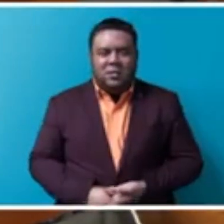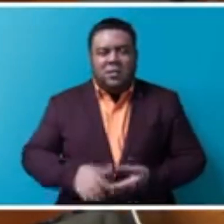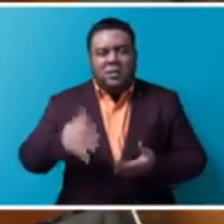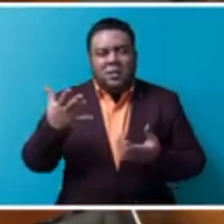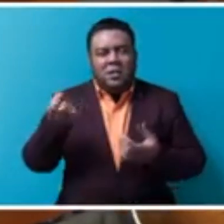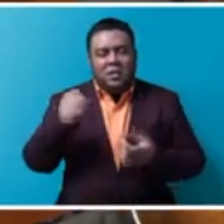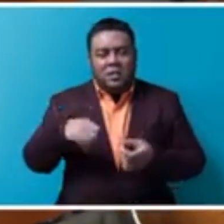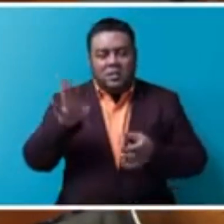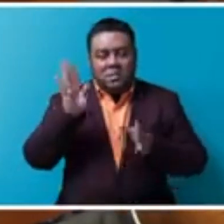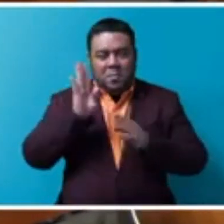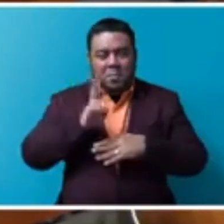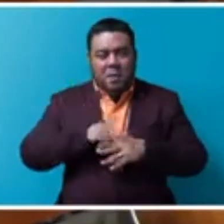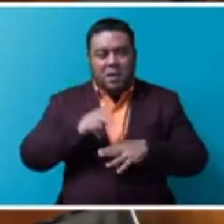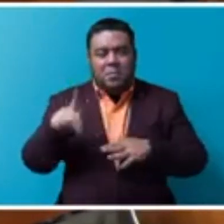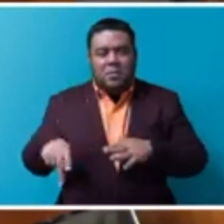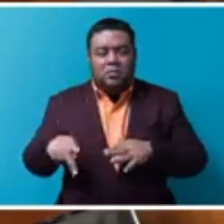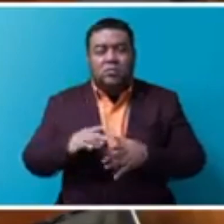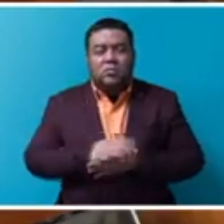sessions.